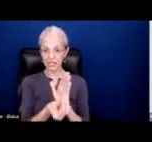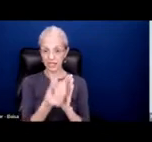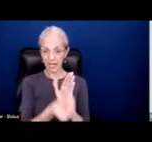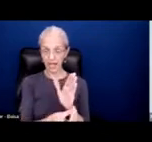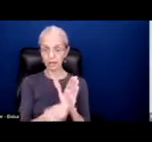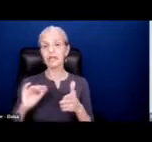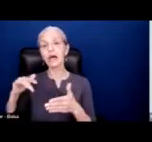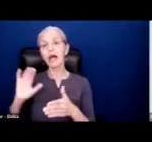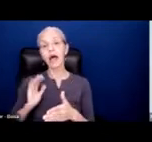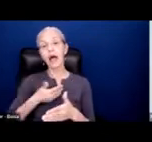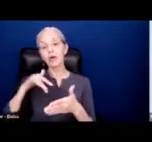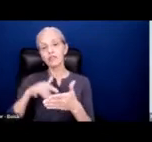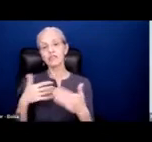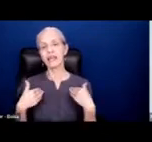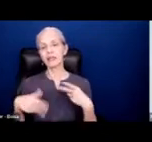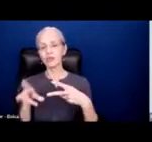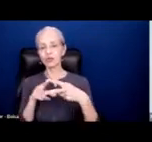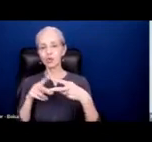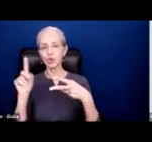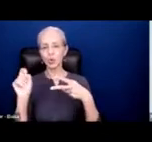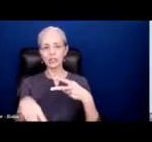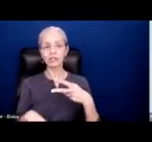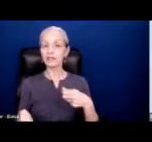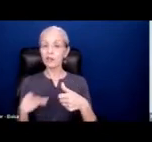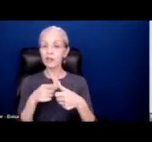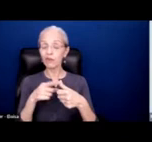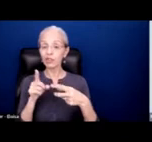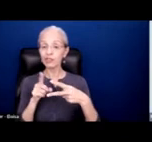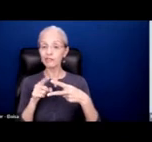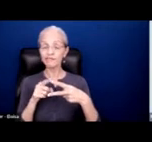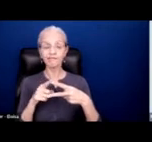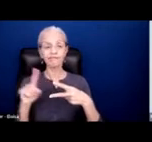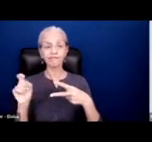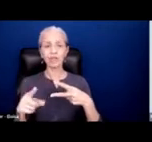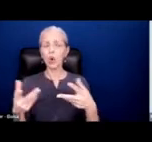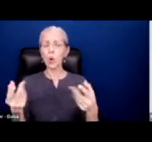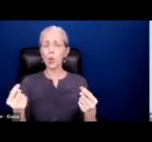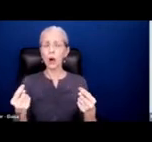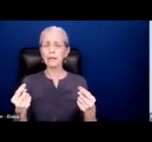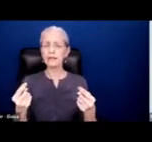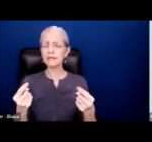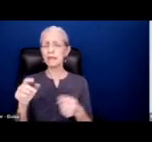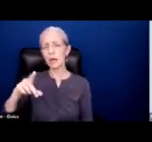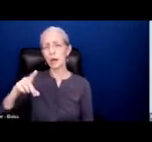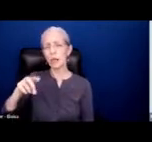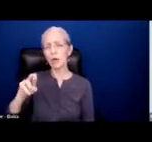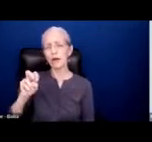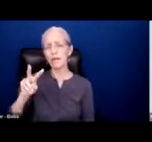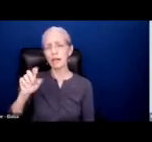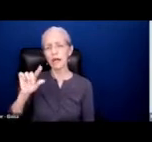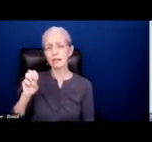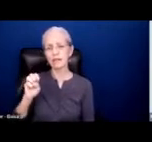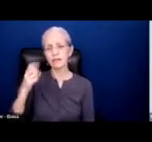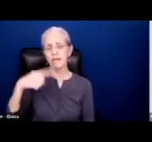on two overarching research questions. The first research question is, what is the prevalence of unmet need for home